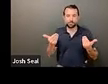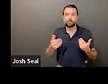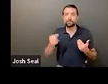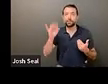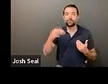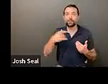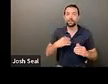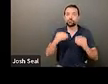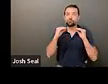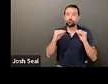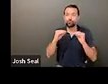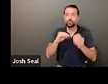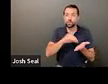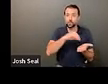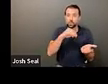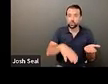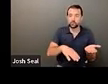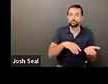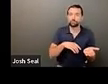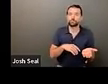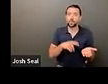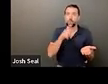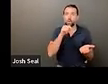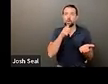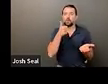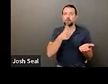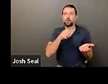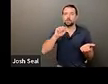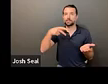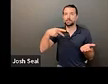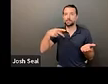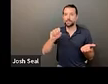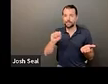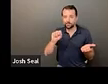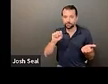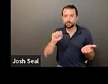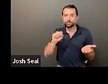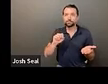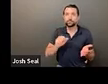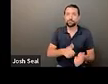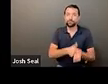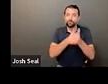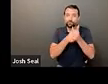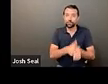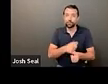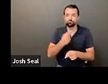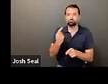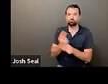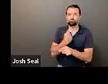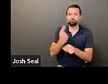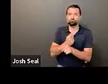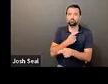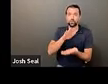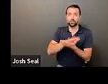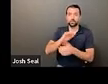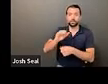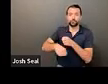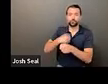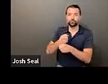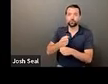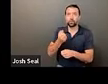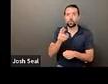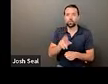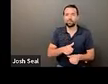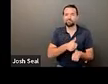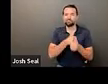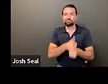SPPS program that follows a regular school year versus an SPPS that goes year round. There's some clarification around that at that document. We're not going